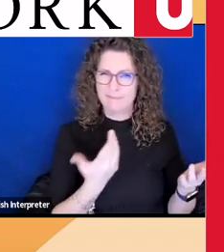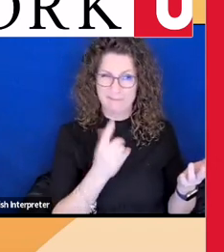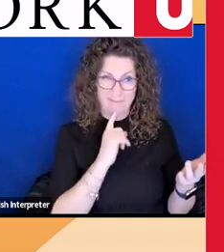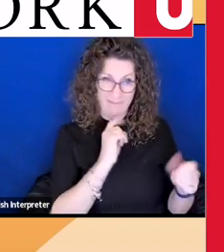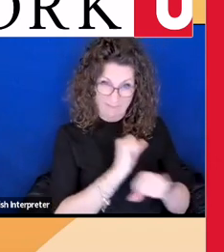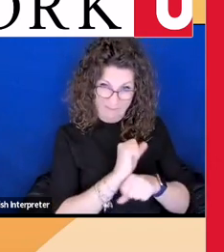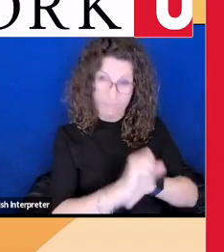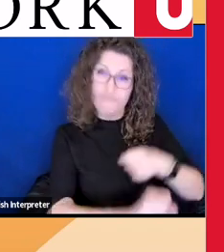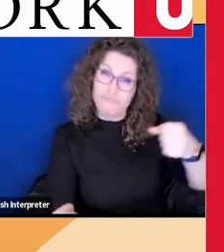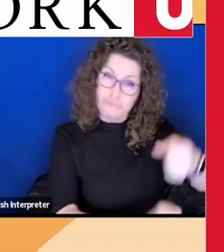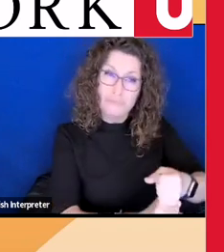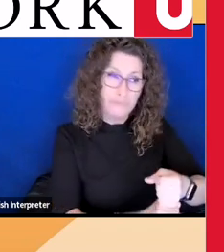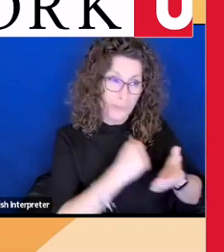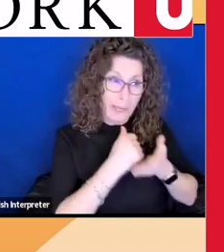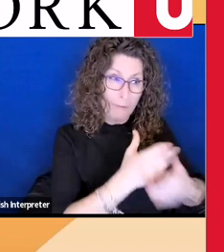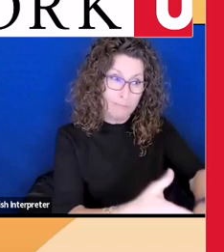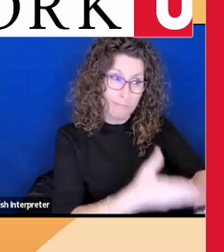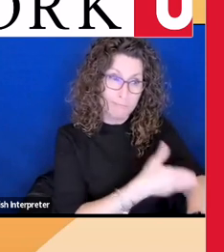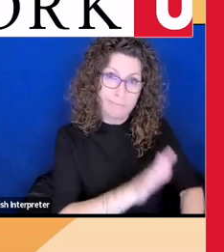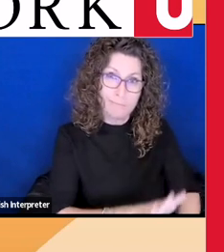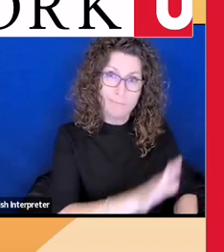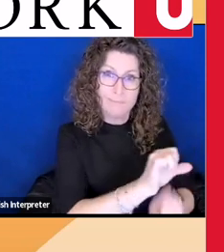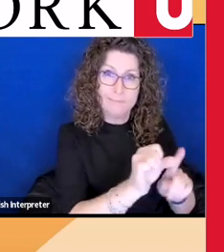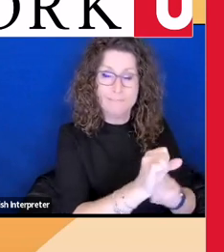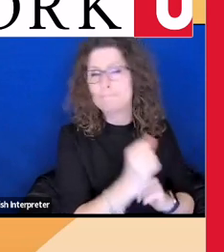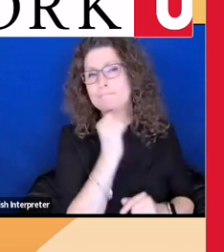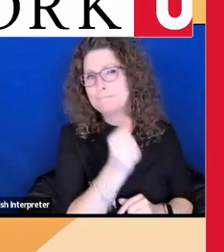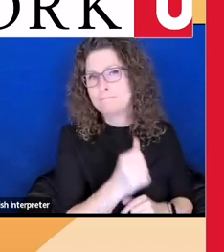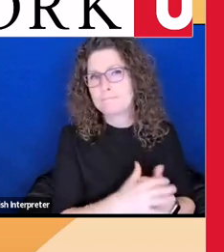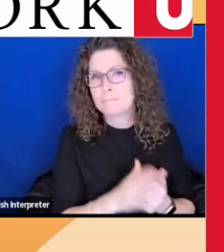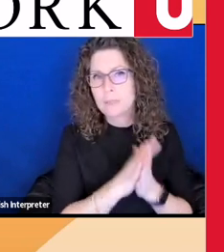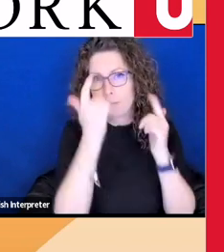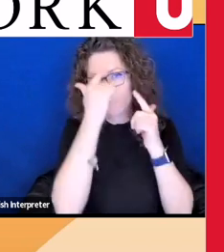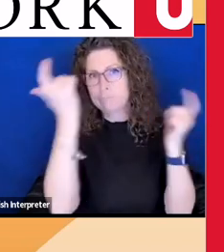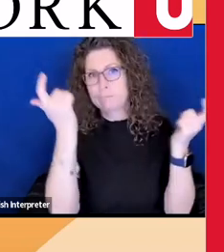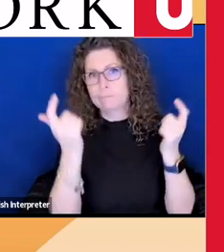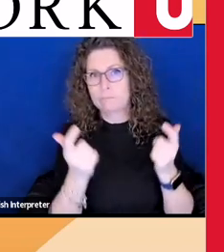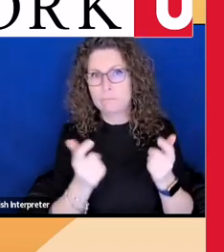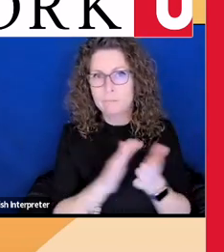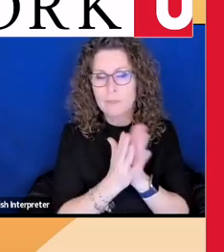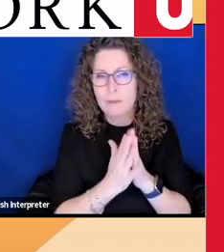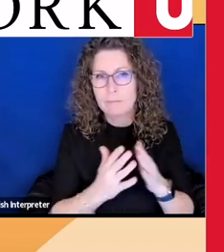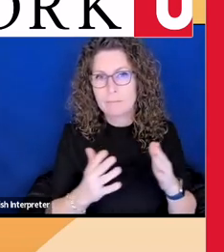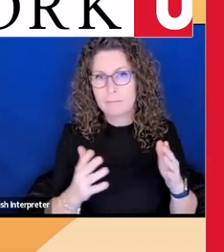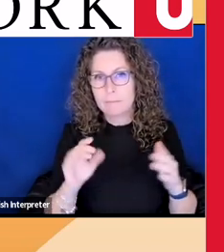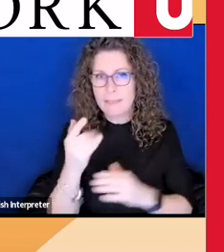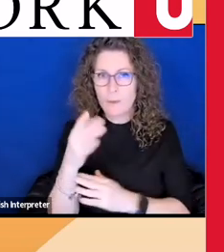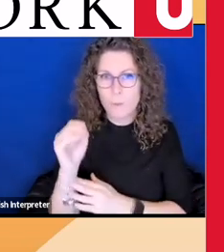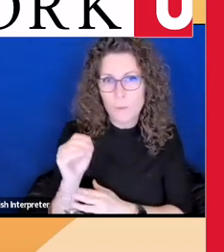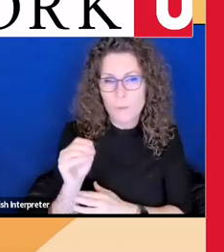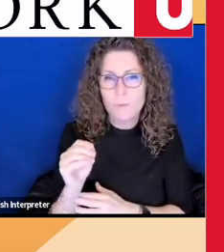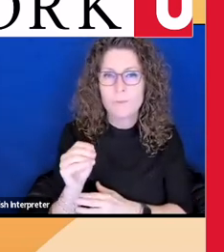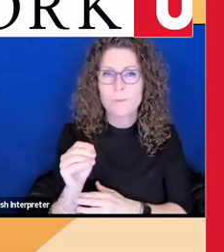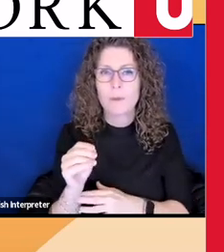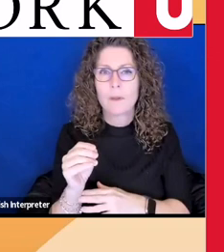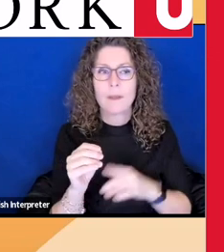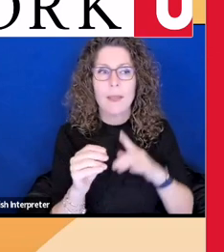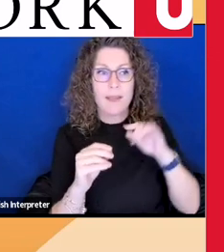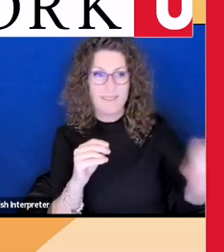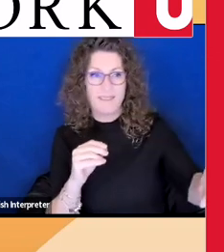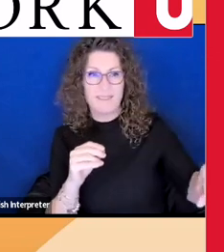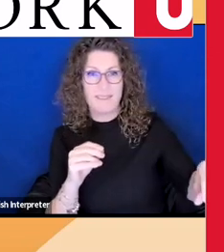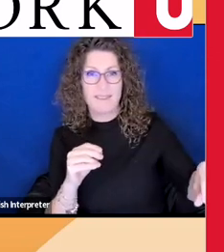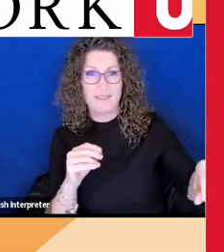call to solidarity. Instead of solidarity as a grasping, as a pinning of both the we and the they